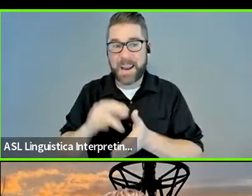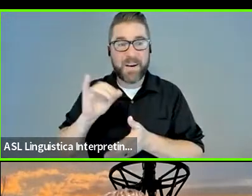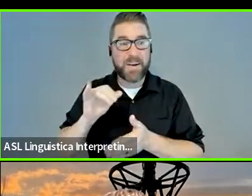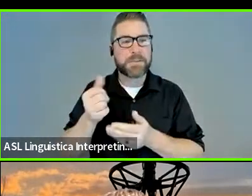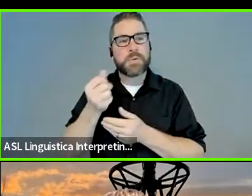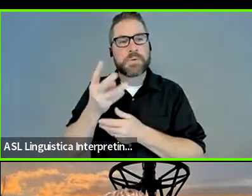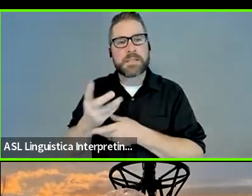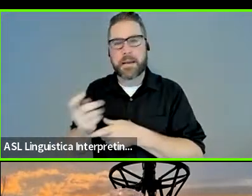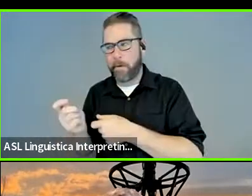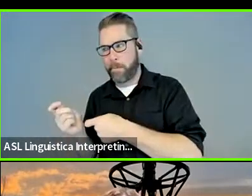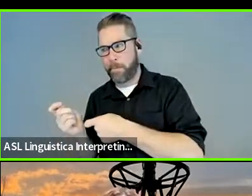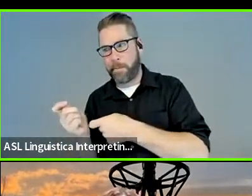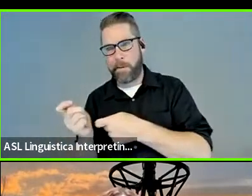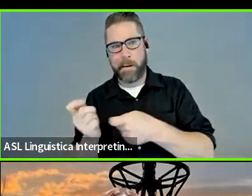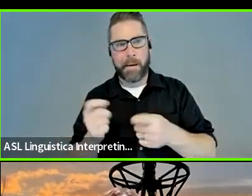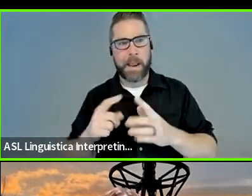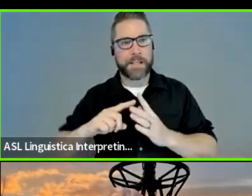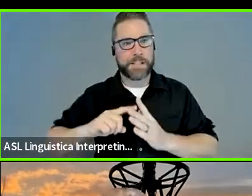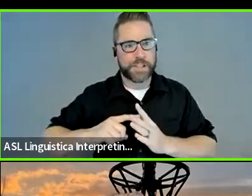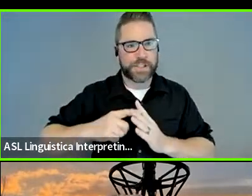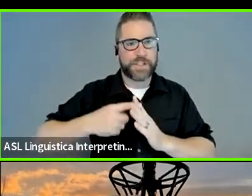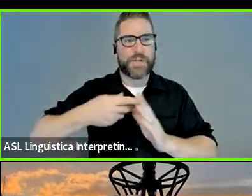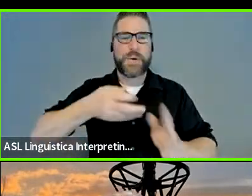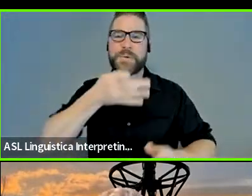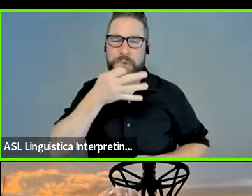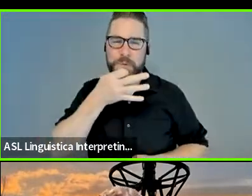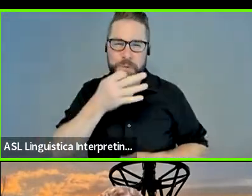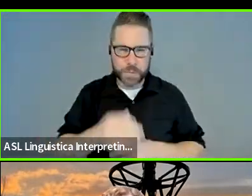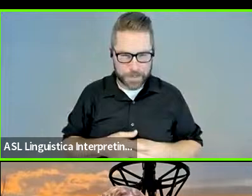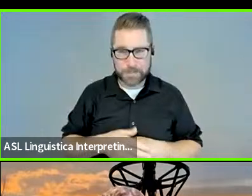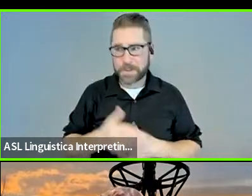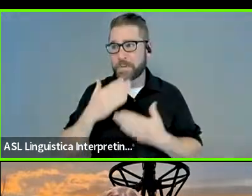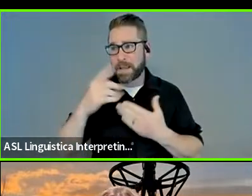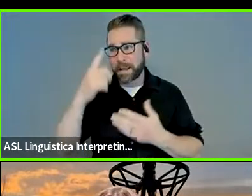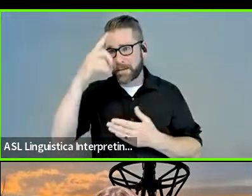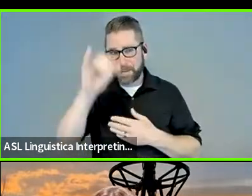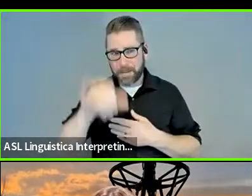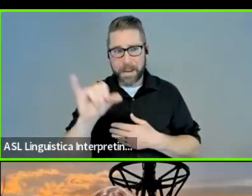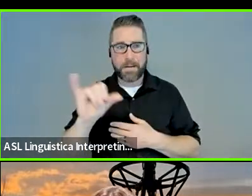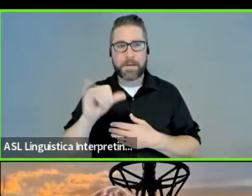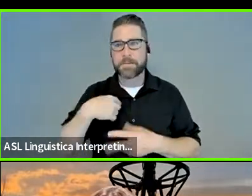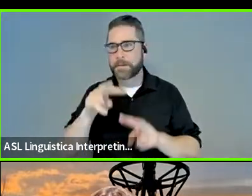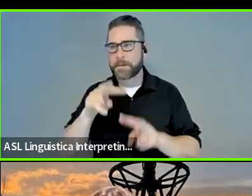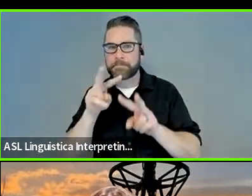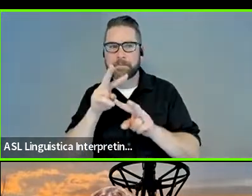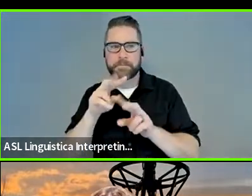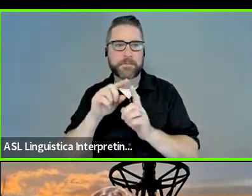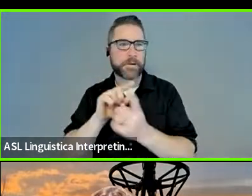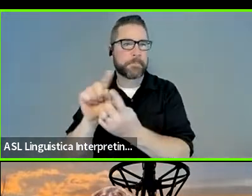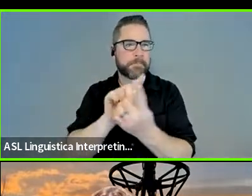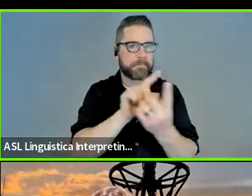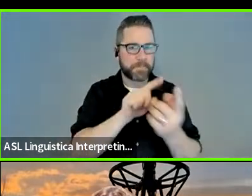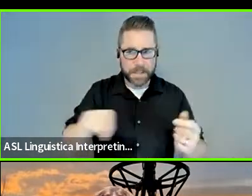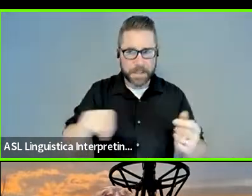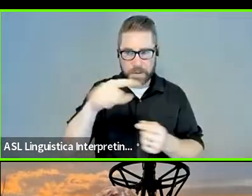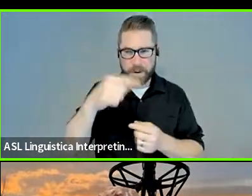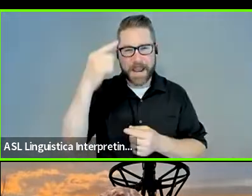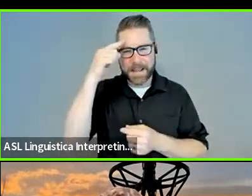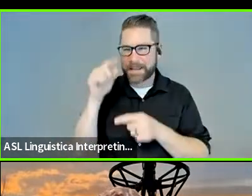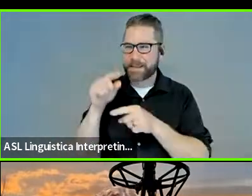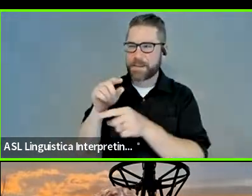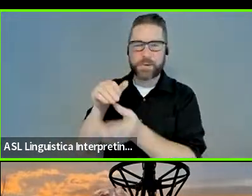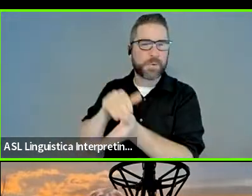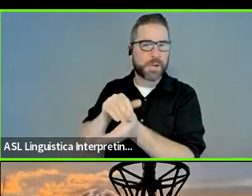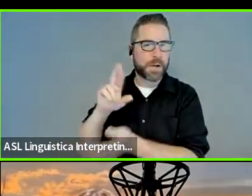that. And we look forward to meeting with you and for having our next meeting. I think Dr. Ramos, given all the other things that we sort of pushed